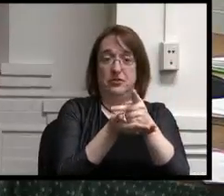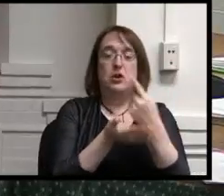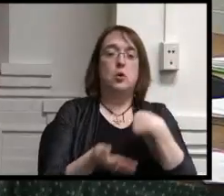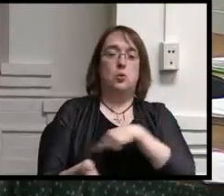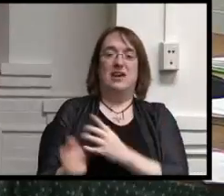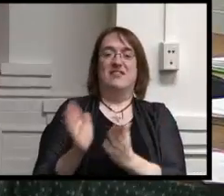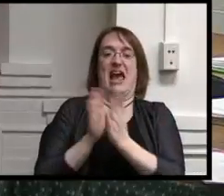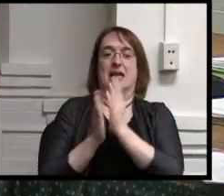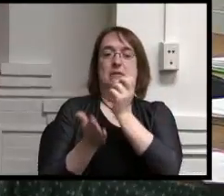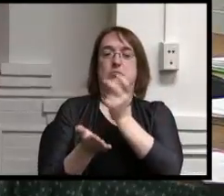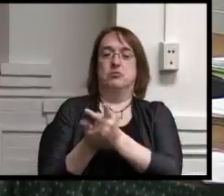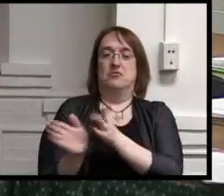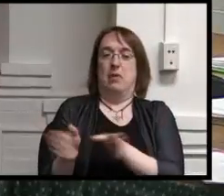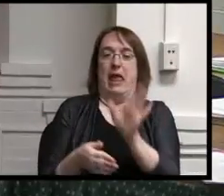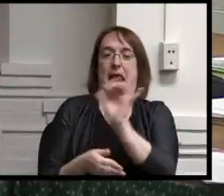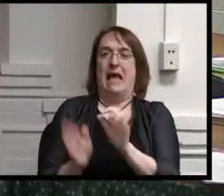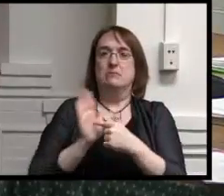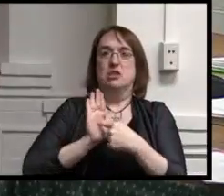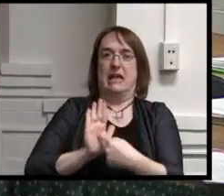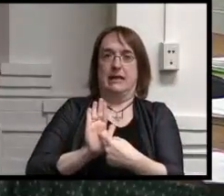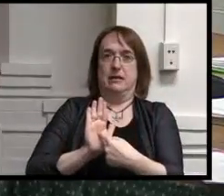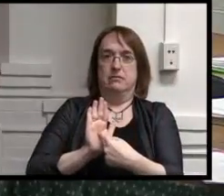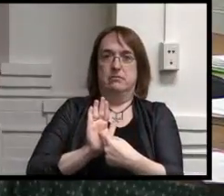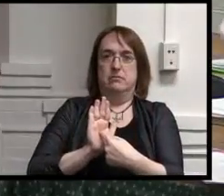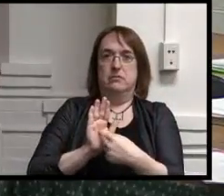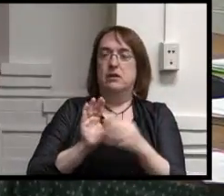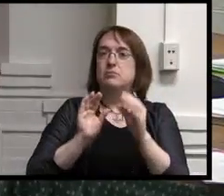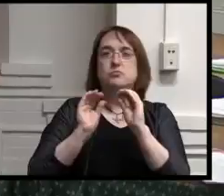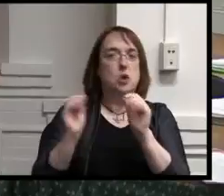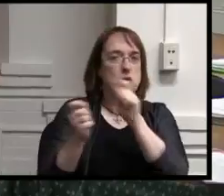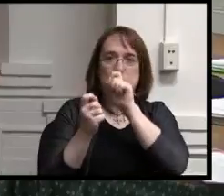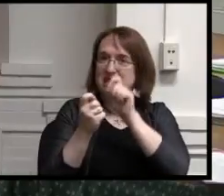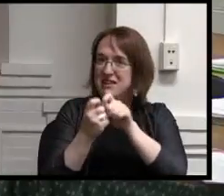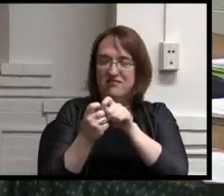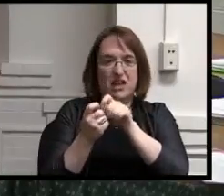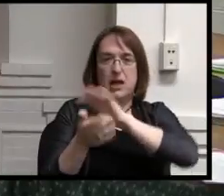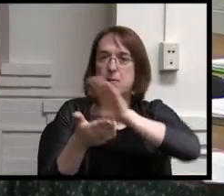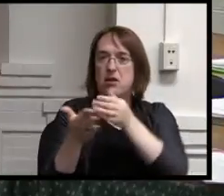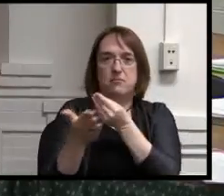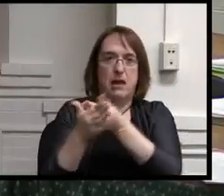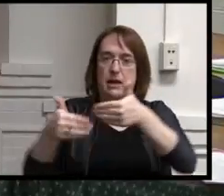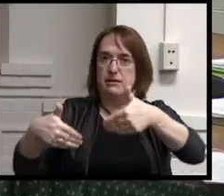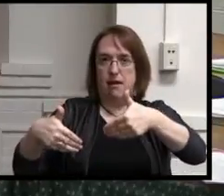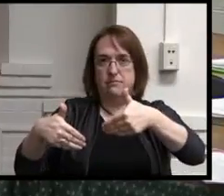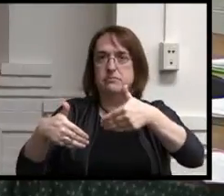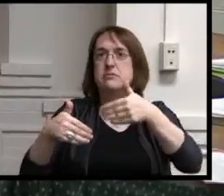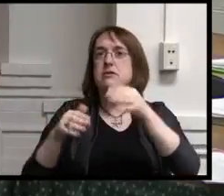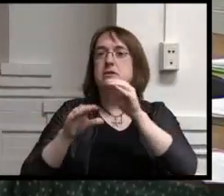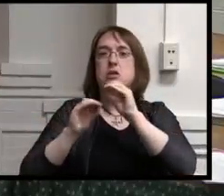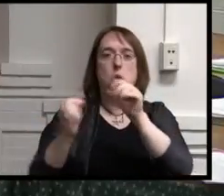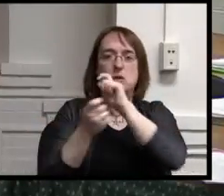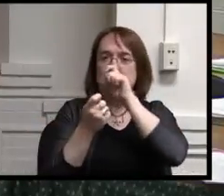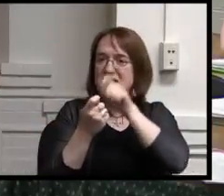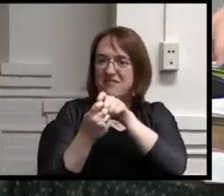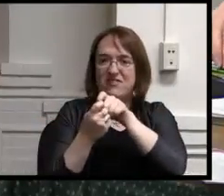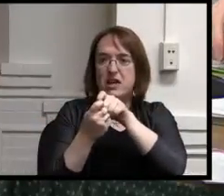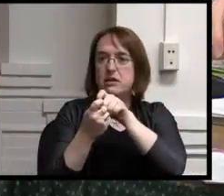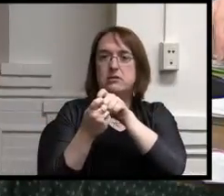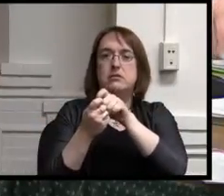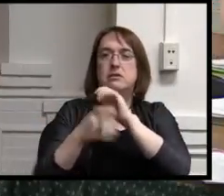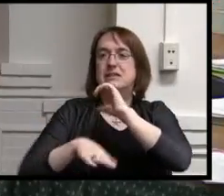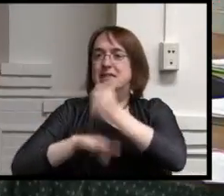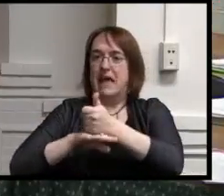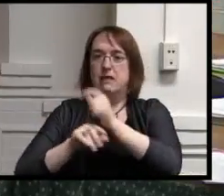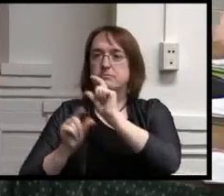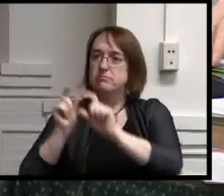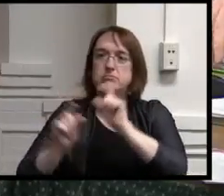for is that you approve the plan as presented without any specific dollar amount assigned to it, and without any specific allocation of funds to